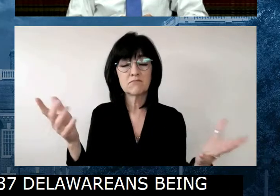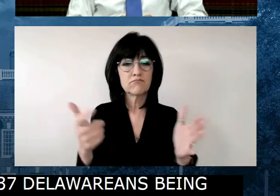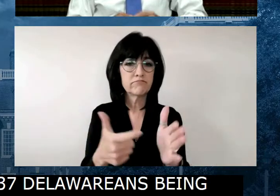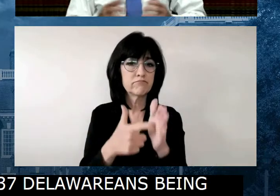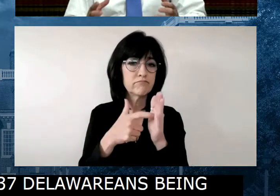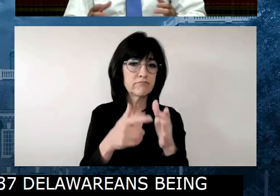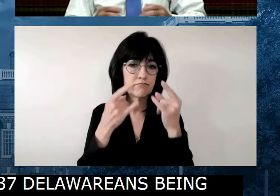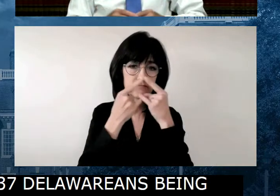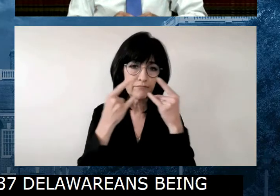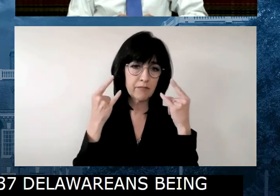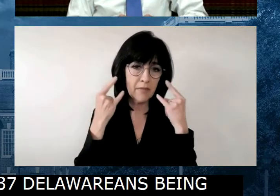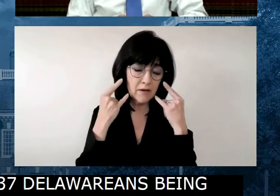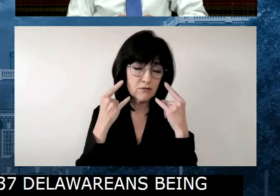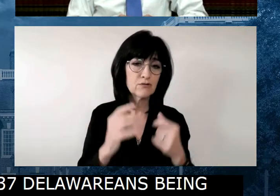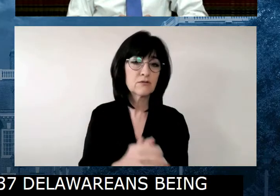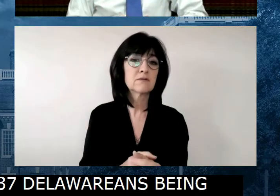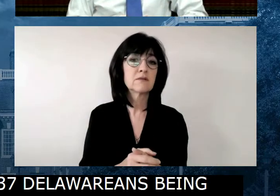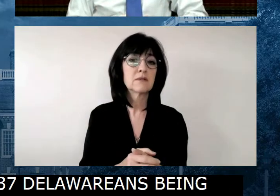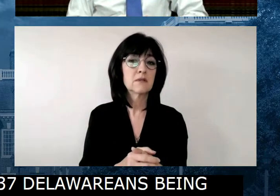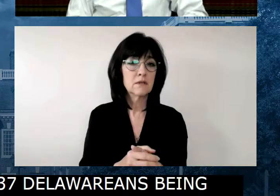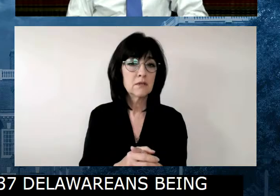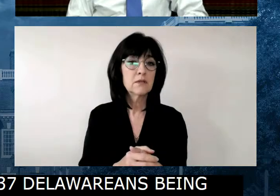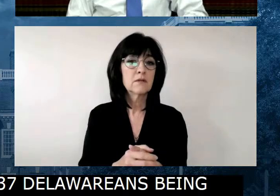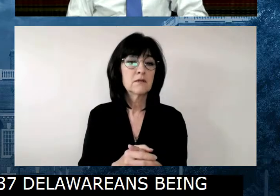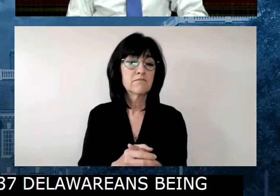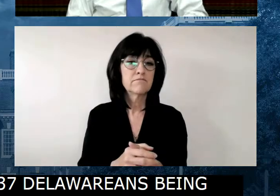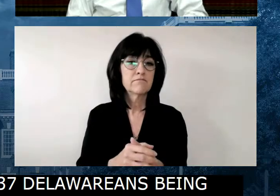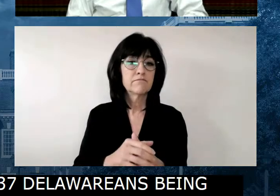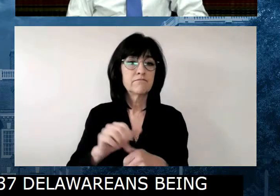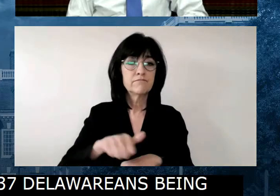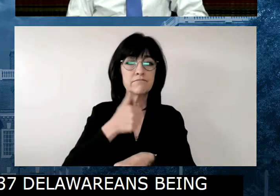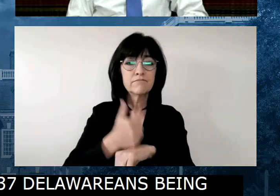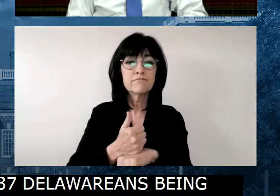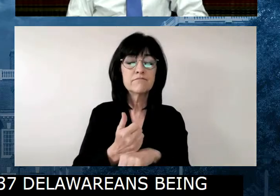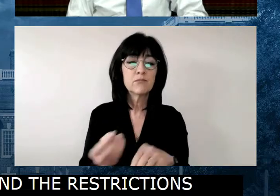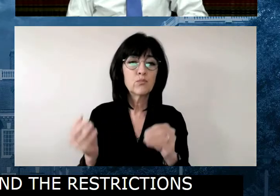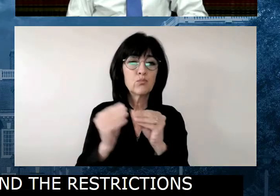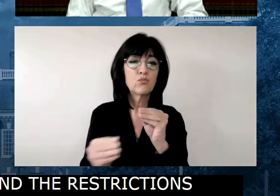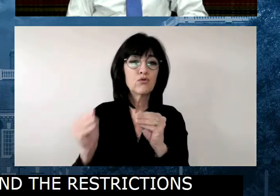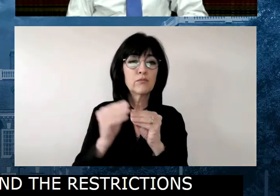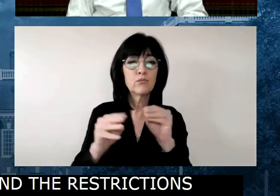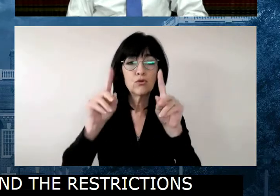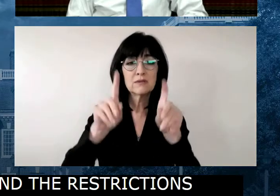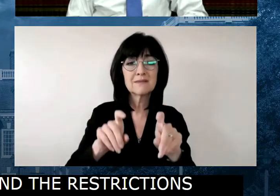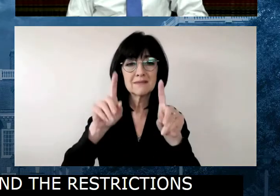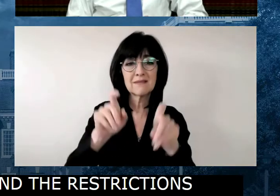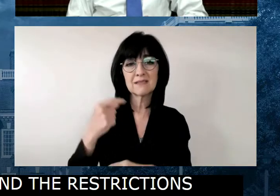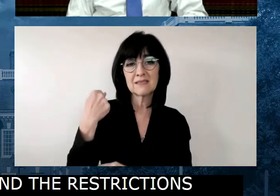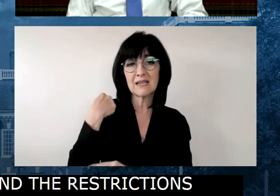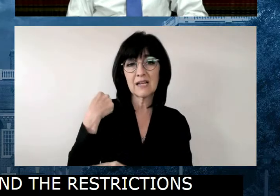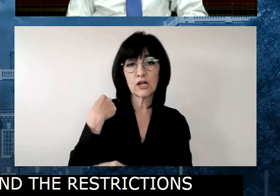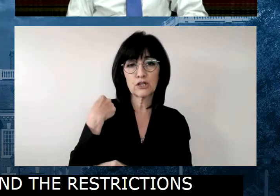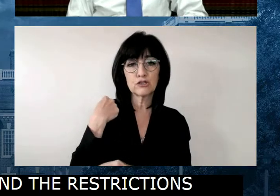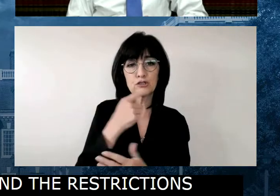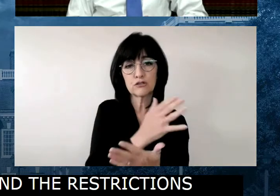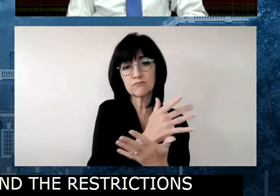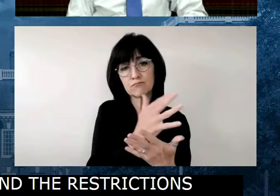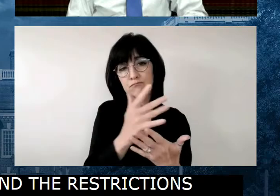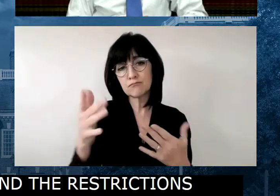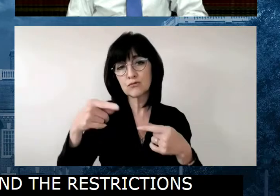together. We did start to increase testing significantly through the summer, and you can see that the low number